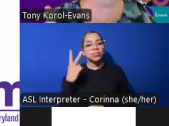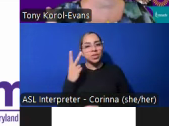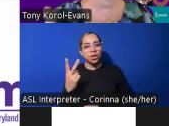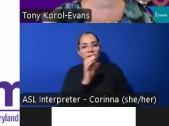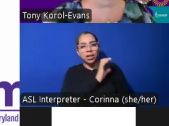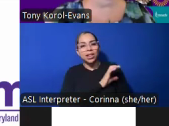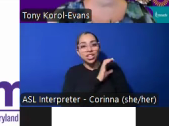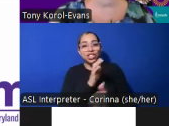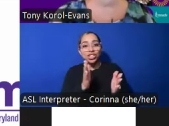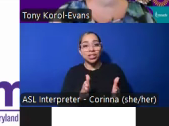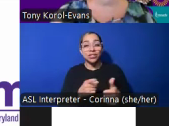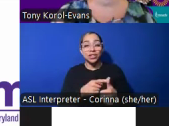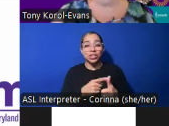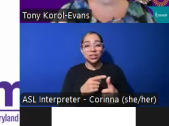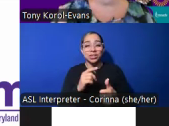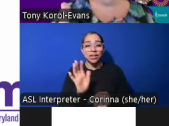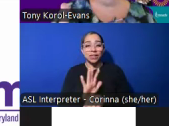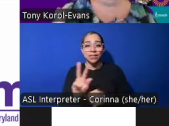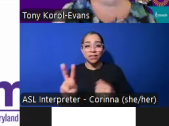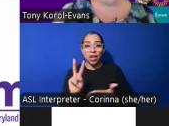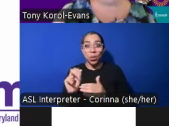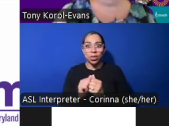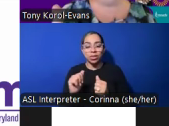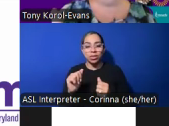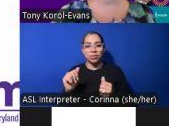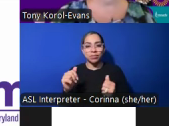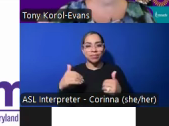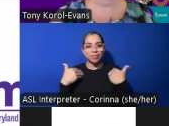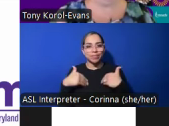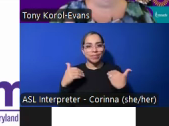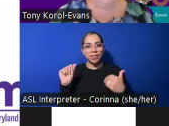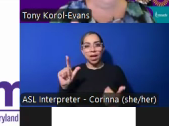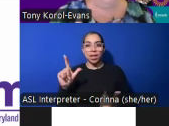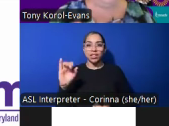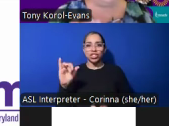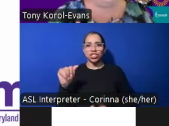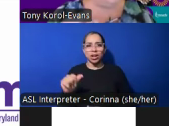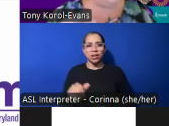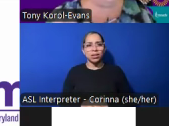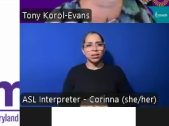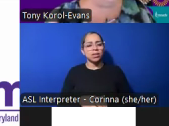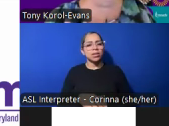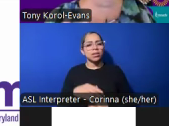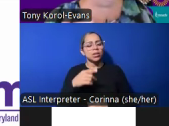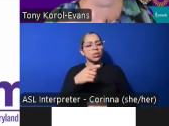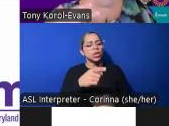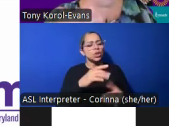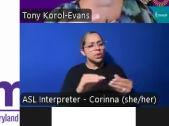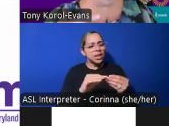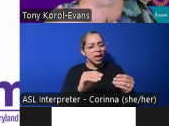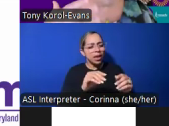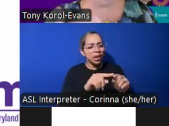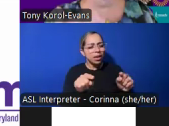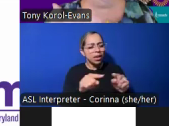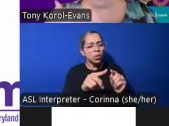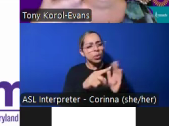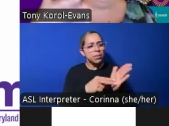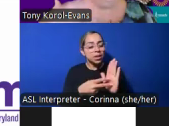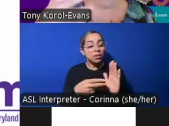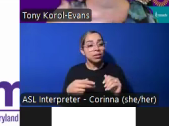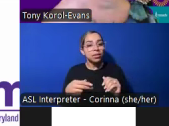first video, the one with Alicia. She used this, when you say, what do you mean by that? She said, what does that look like when you say he's